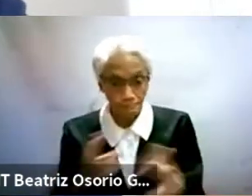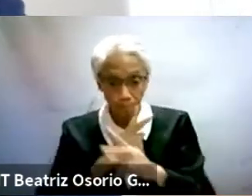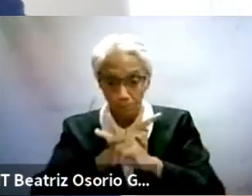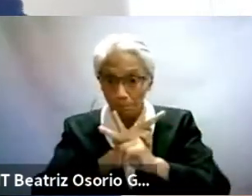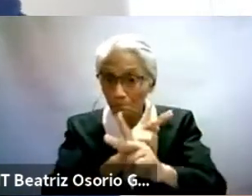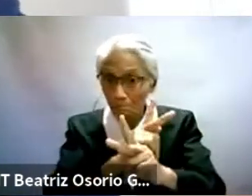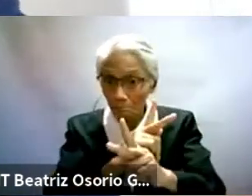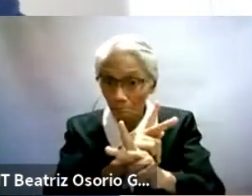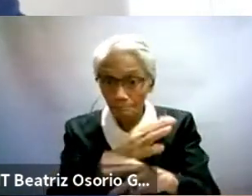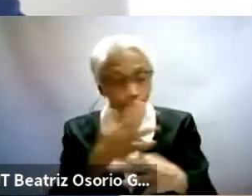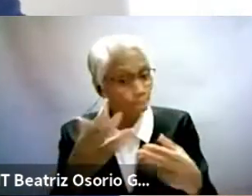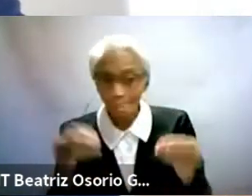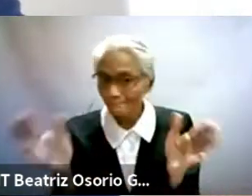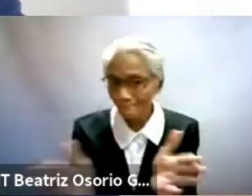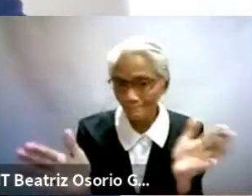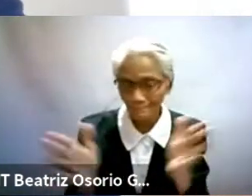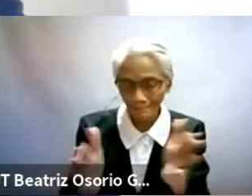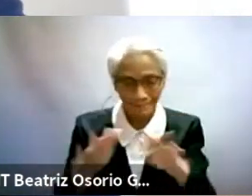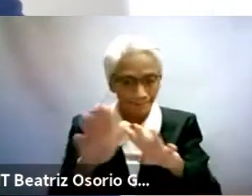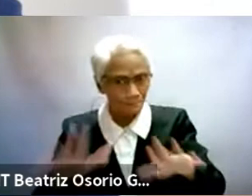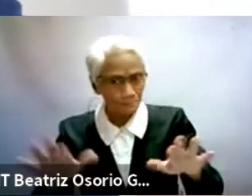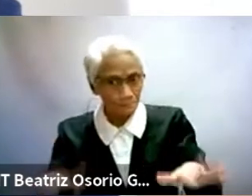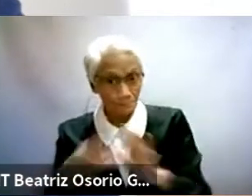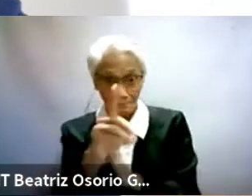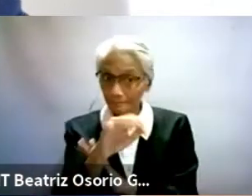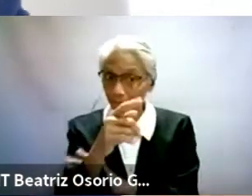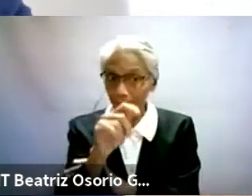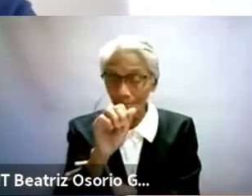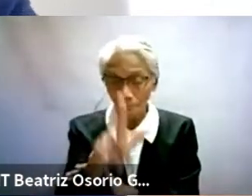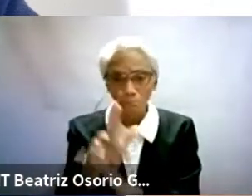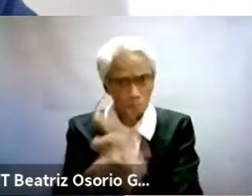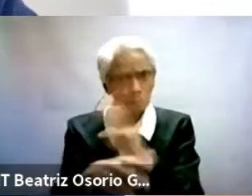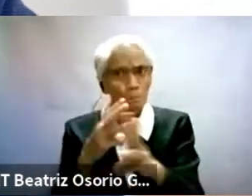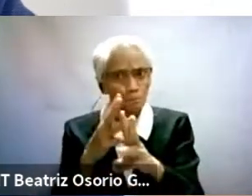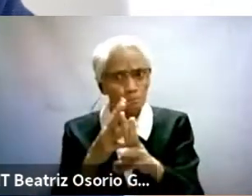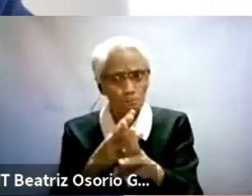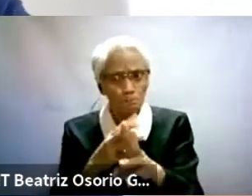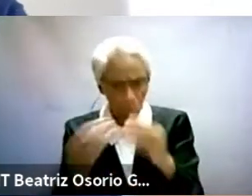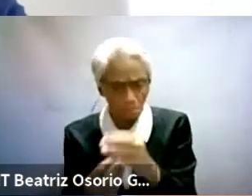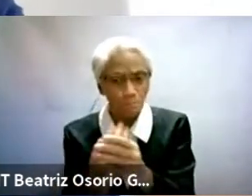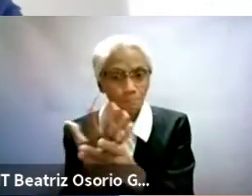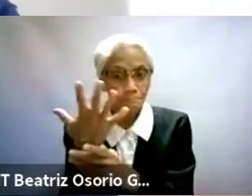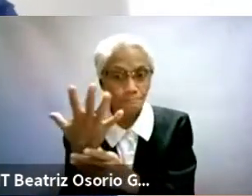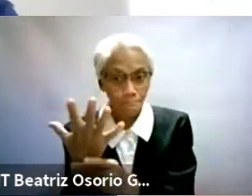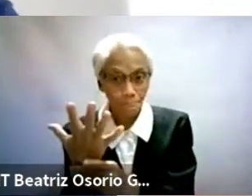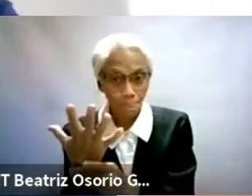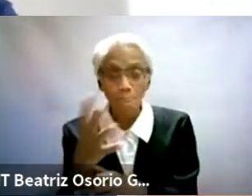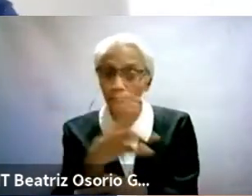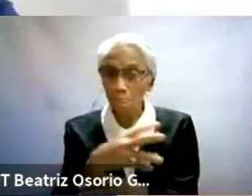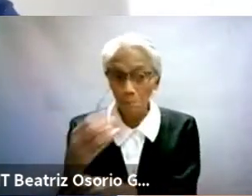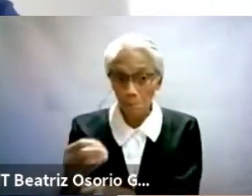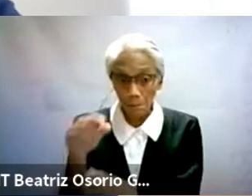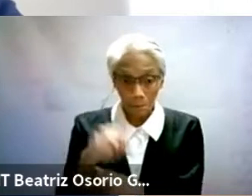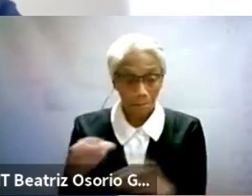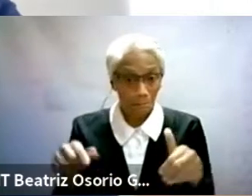and enable children in the digital world to flourish. It was very well received, and we are indeed very proud